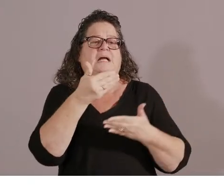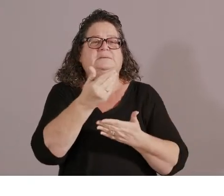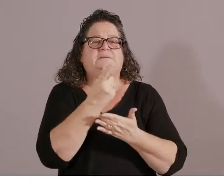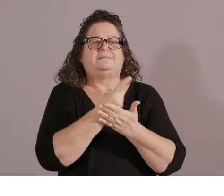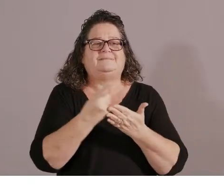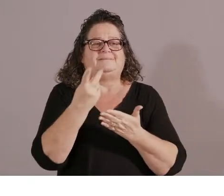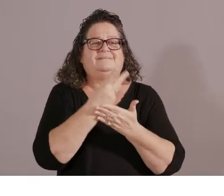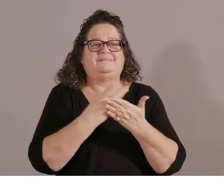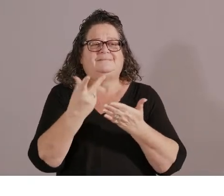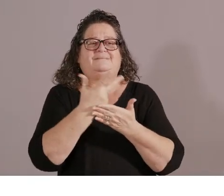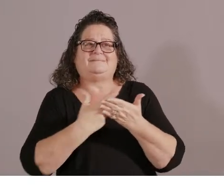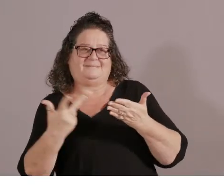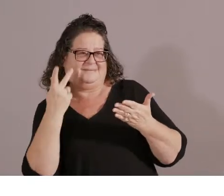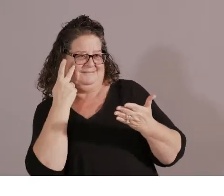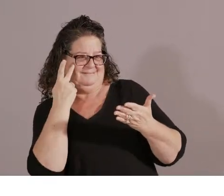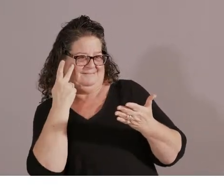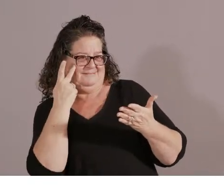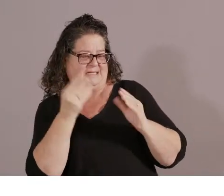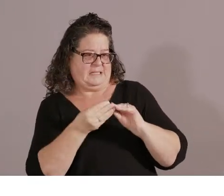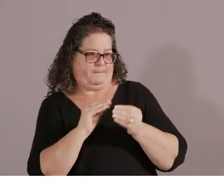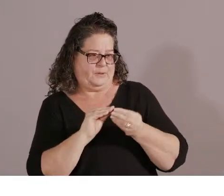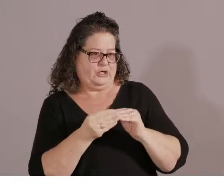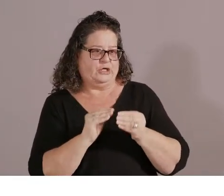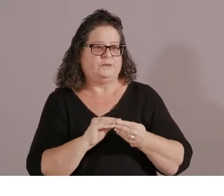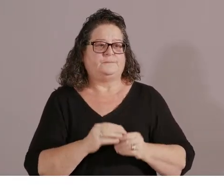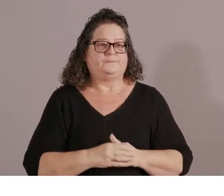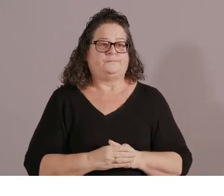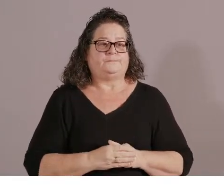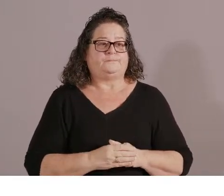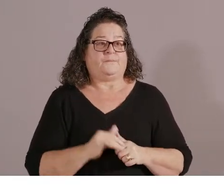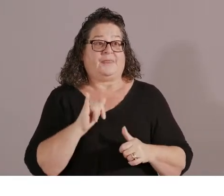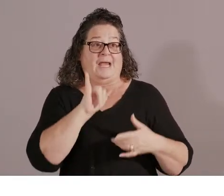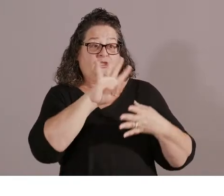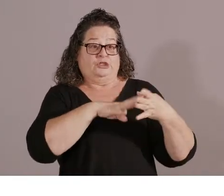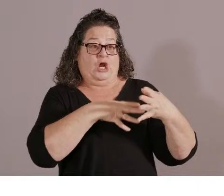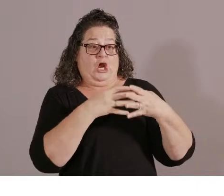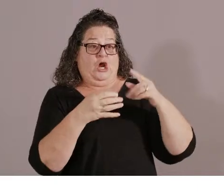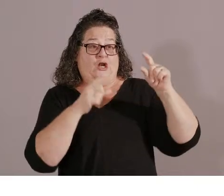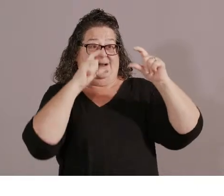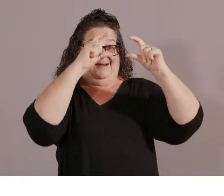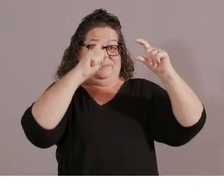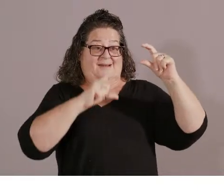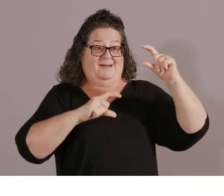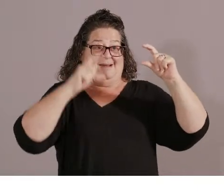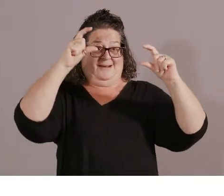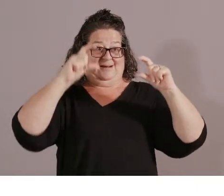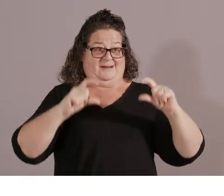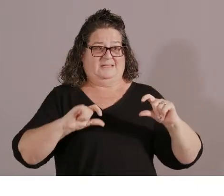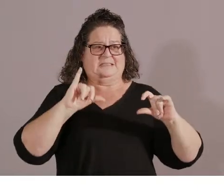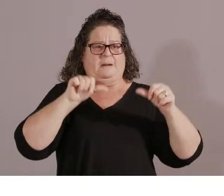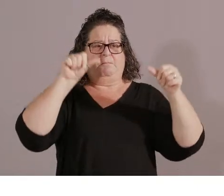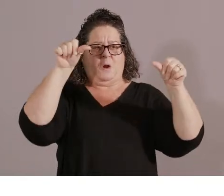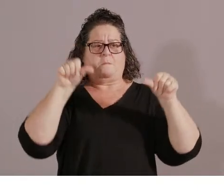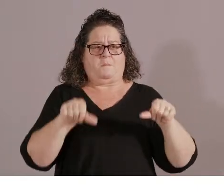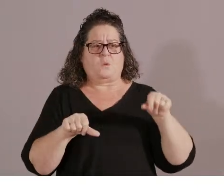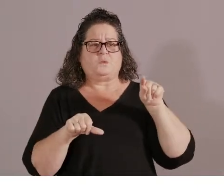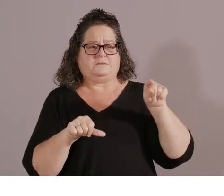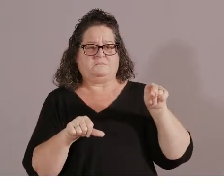This is another chart that we put in our weekly PDF. This week it is showing some promising signs. We have